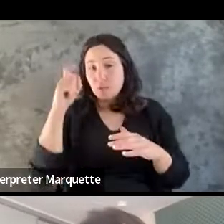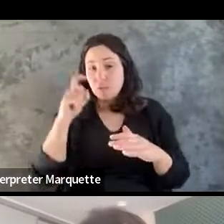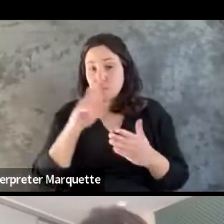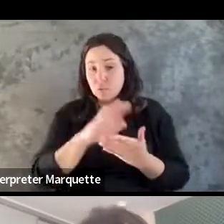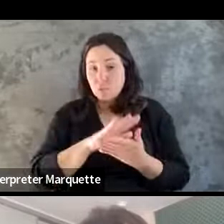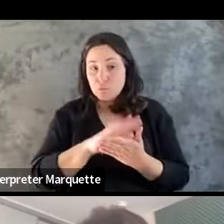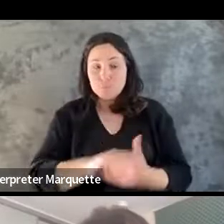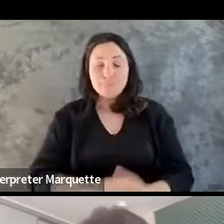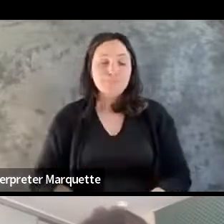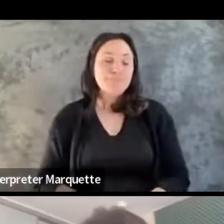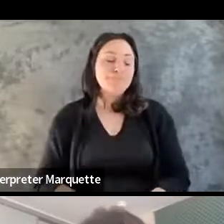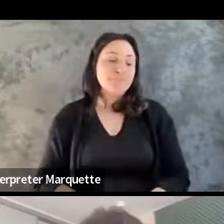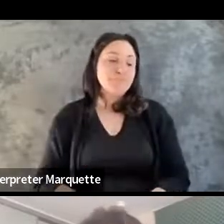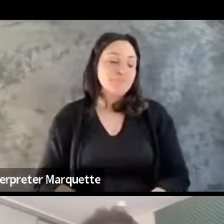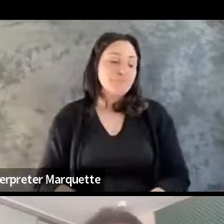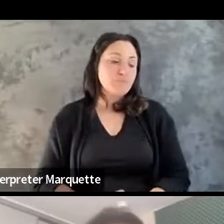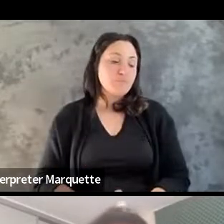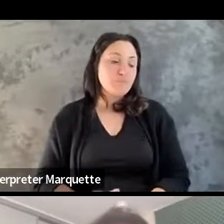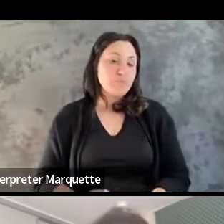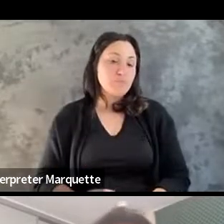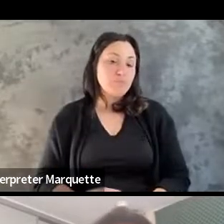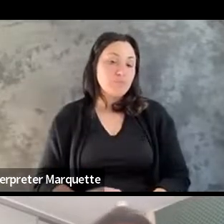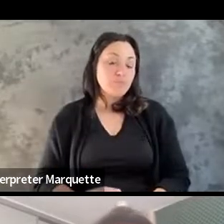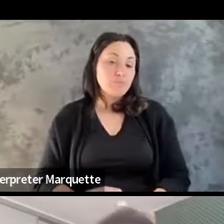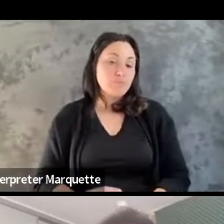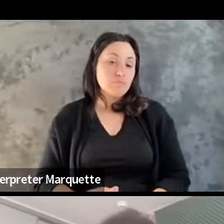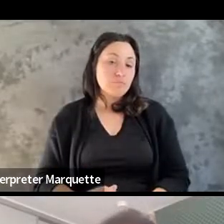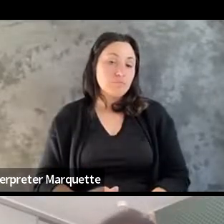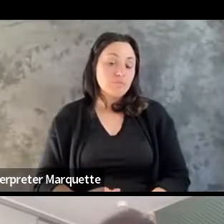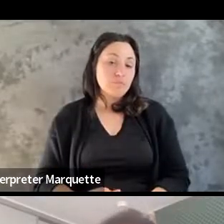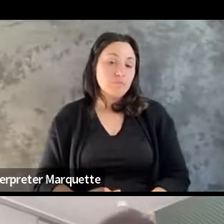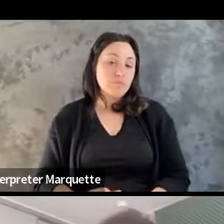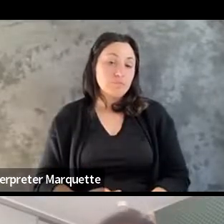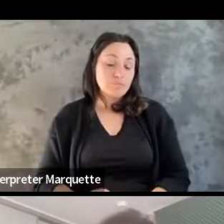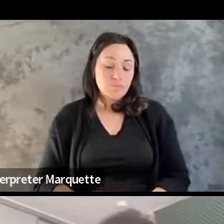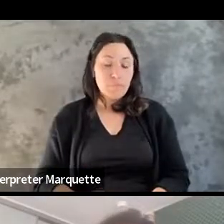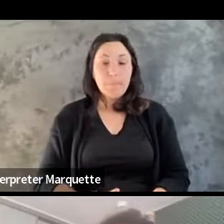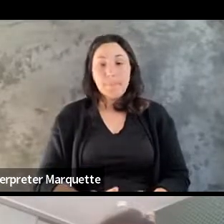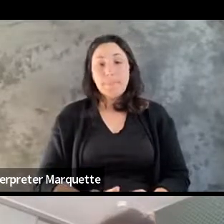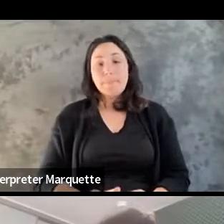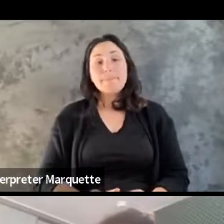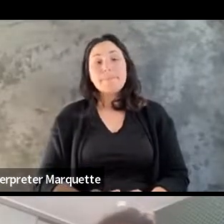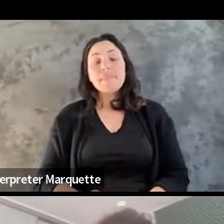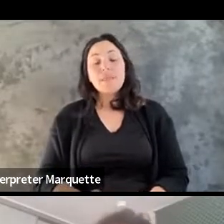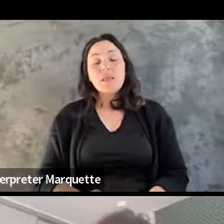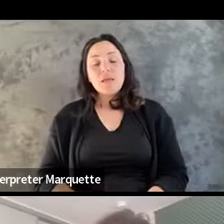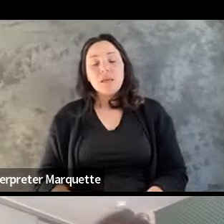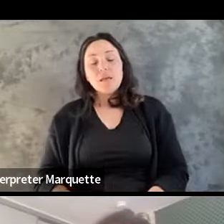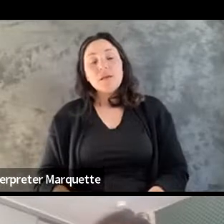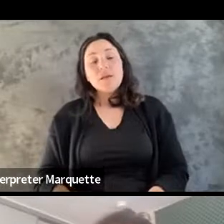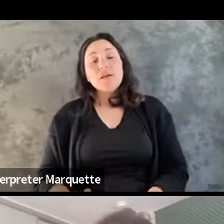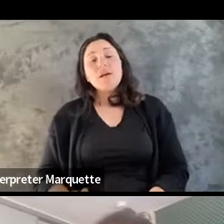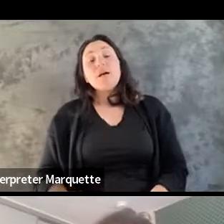Secondly, I we had another survey that came out, which is our a